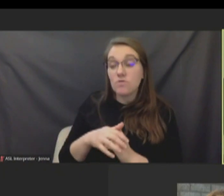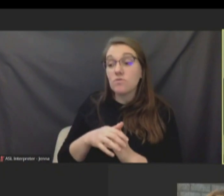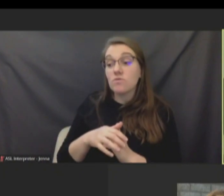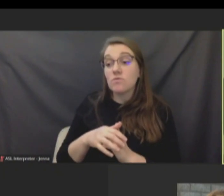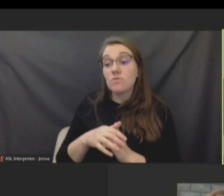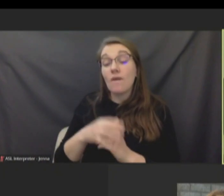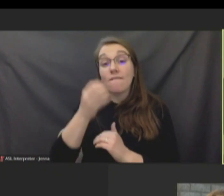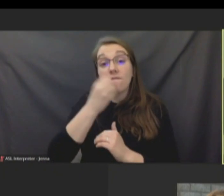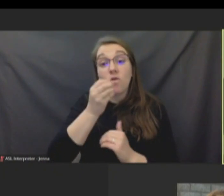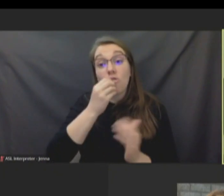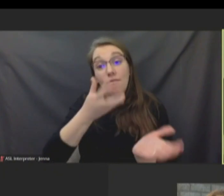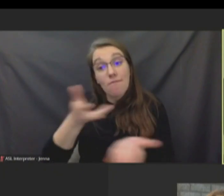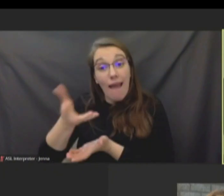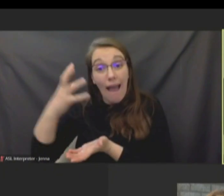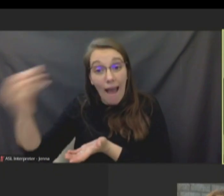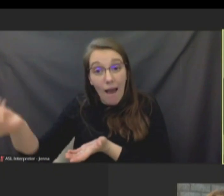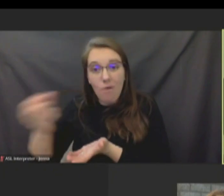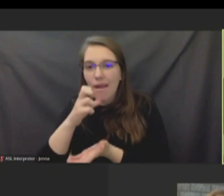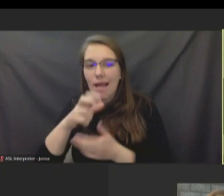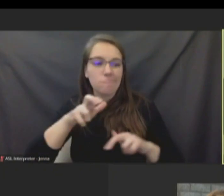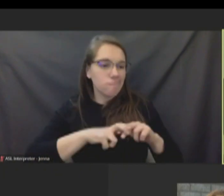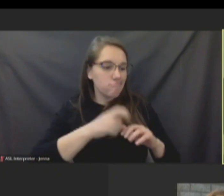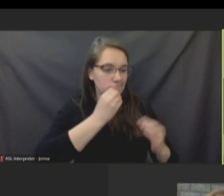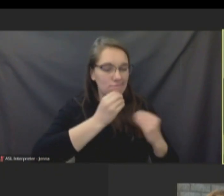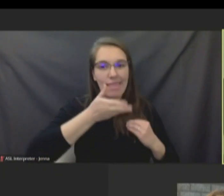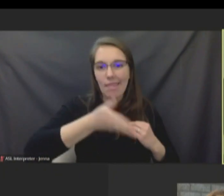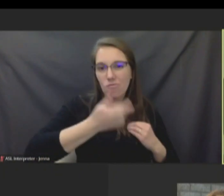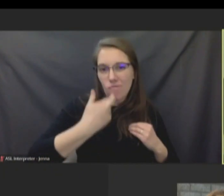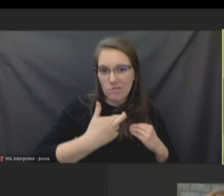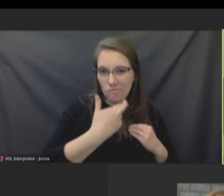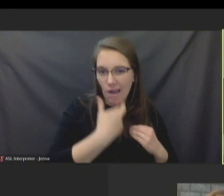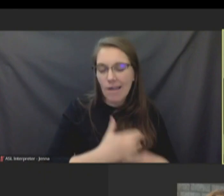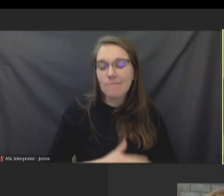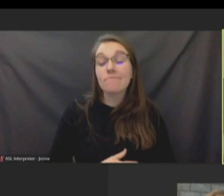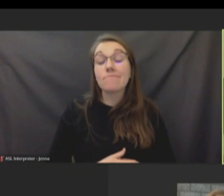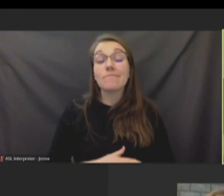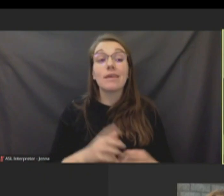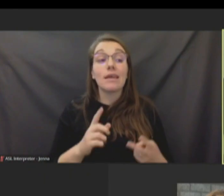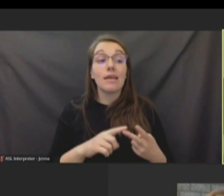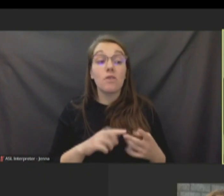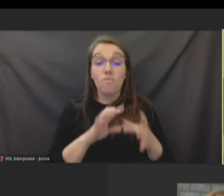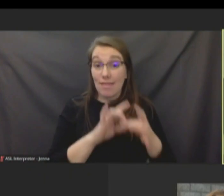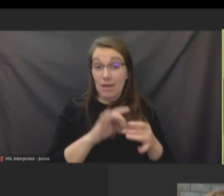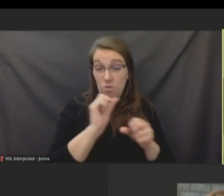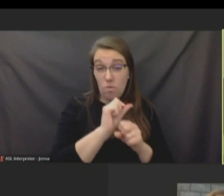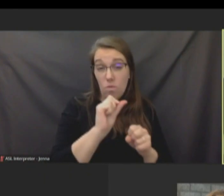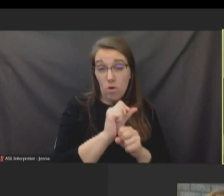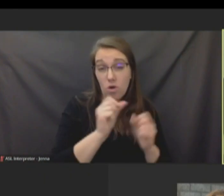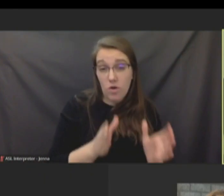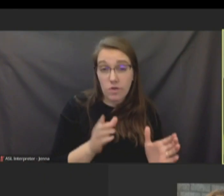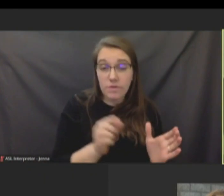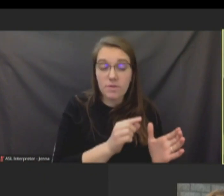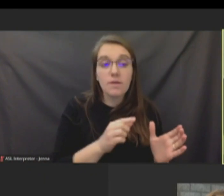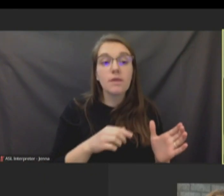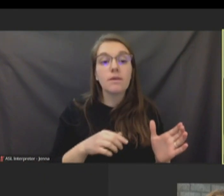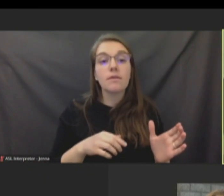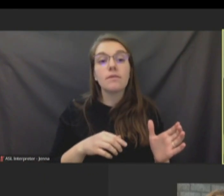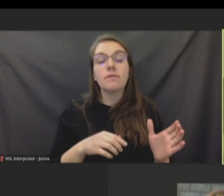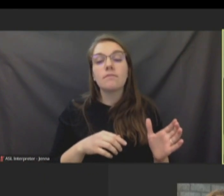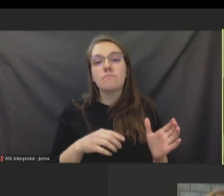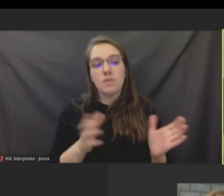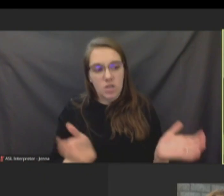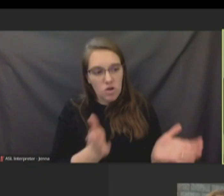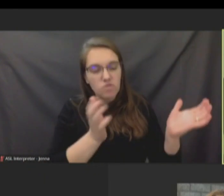than dine in. And on the employment side, it also, again, encourages a respectful